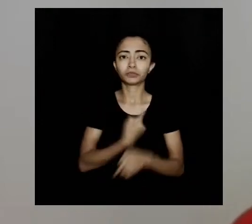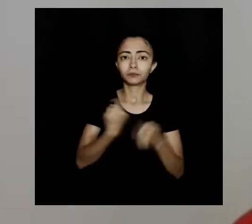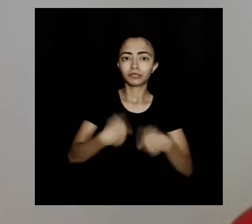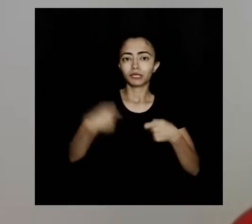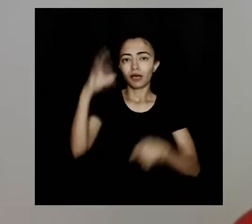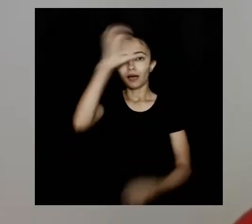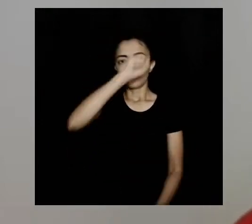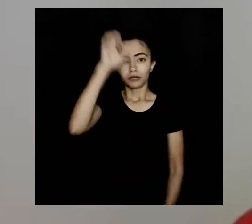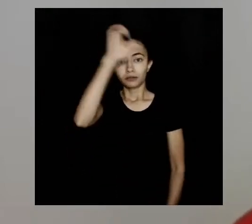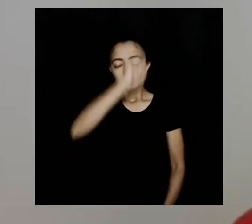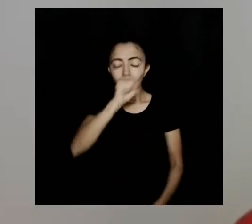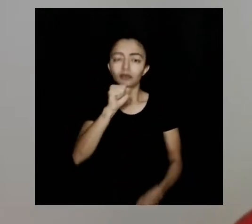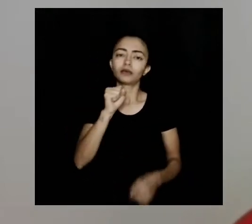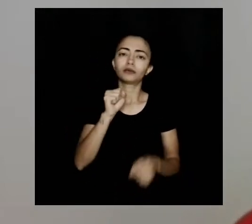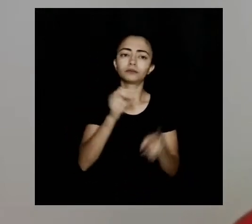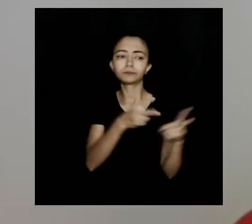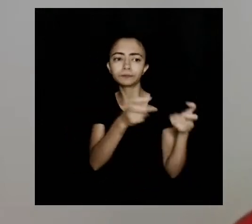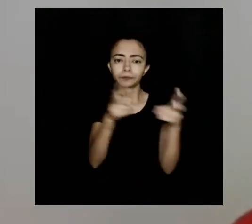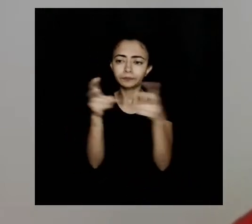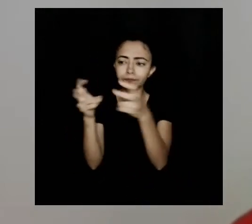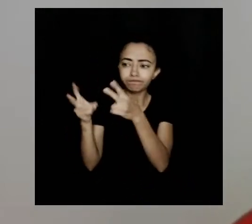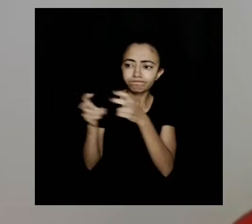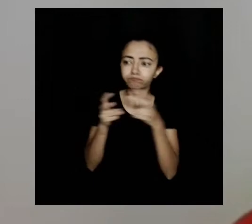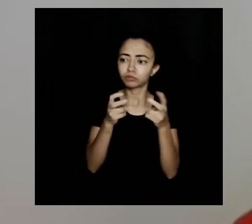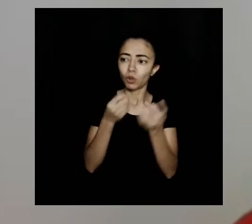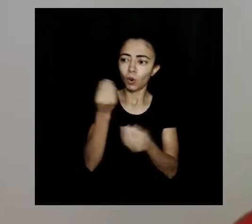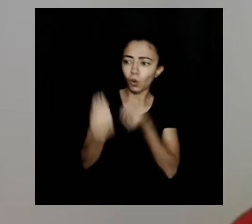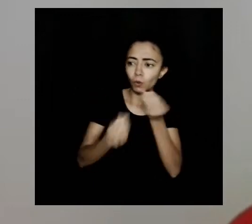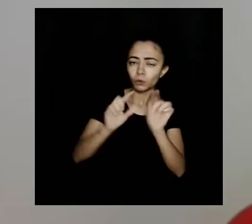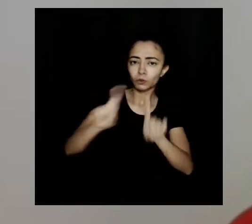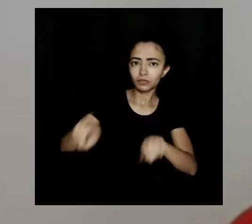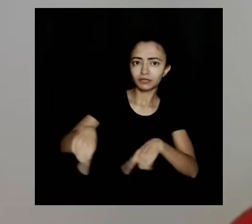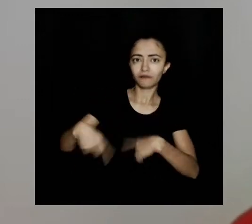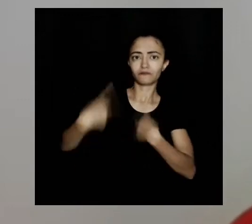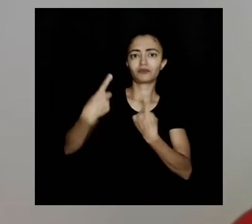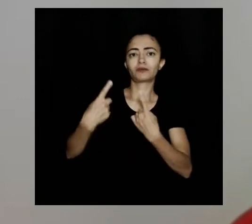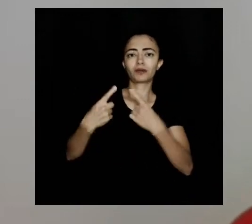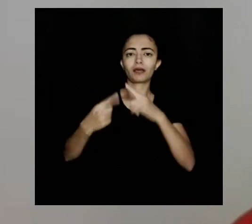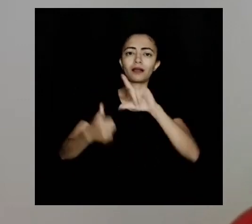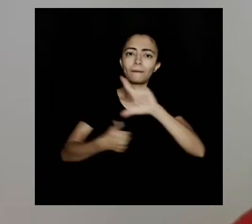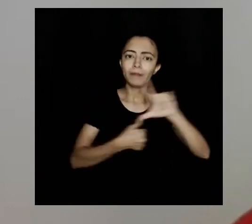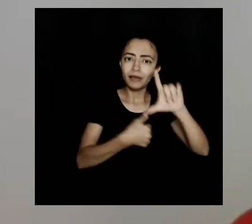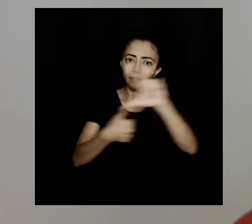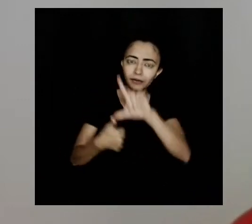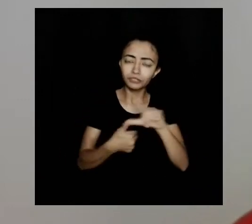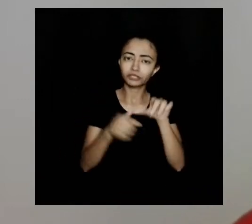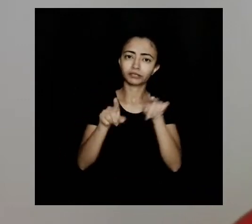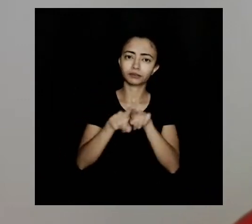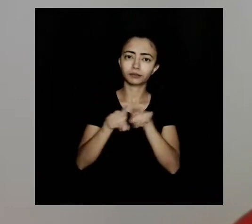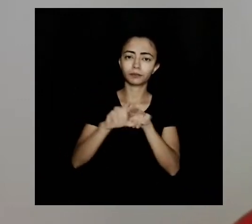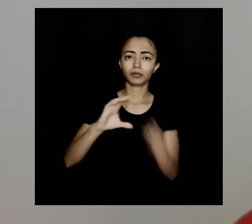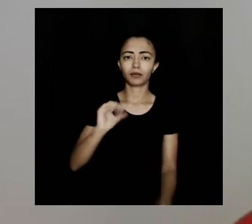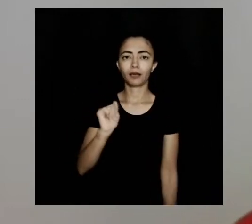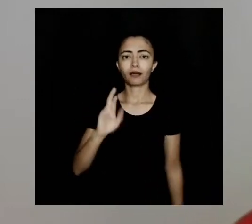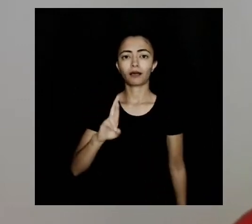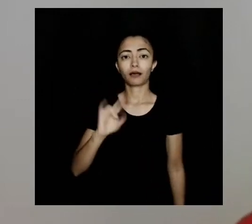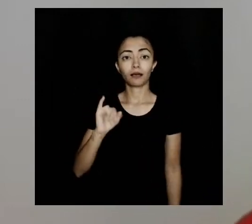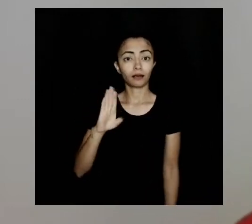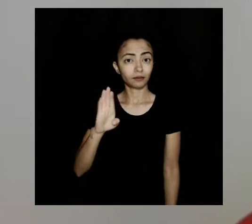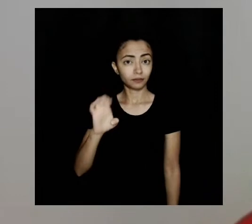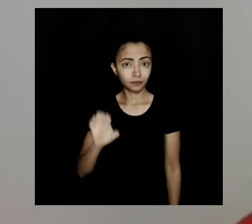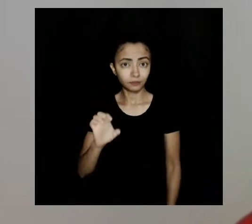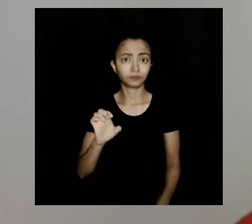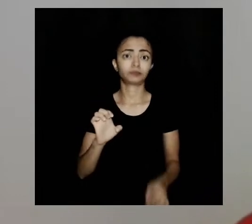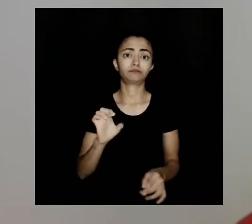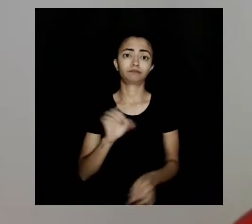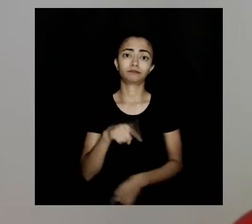I would say that we will be seeing all of this happening in all of South America and the